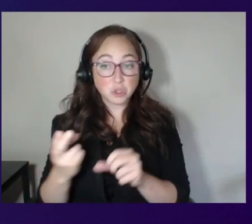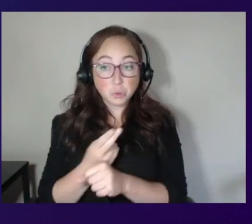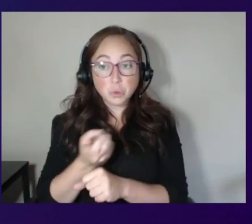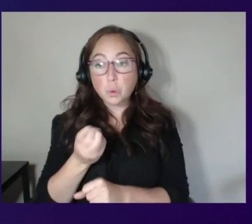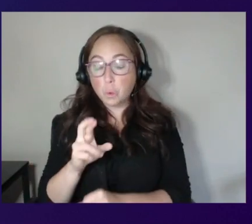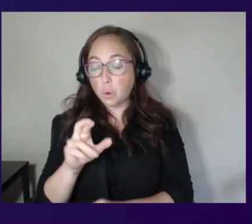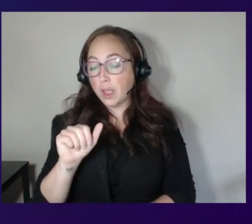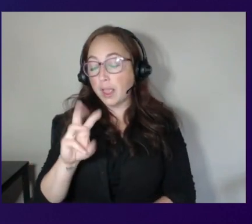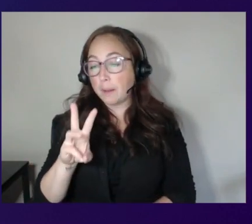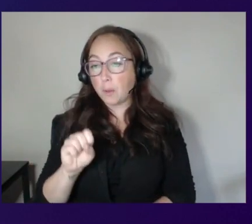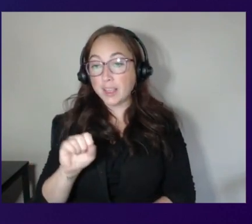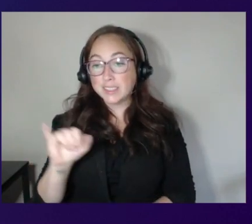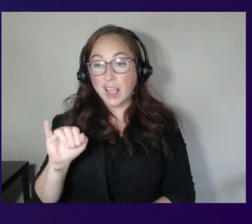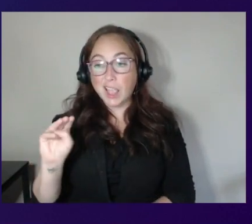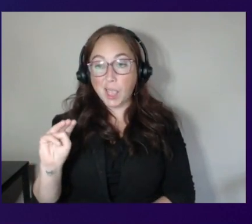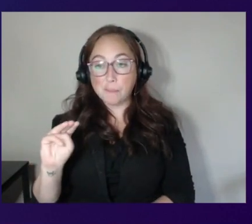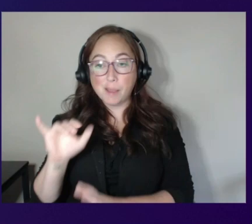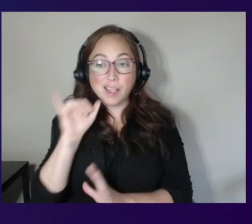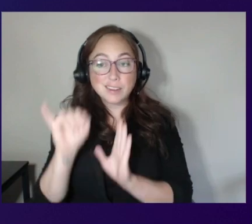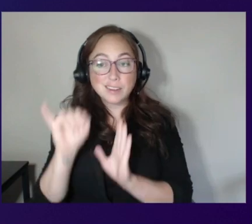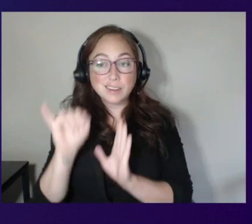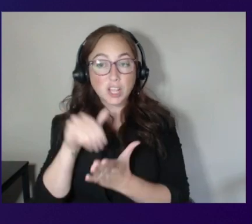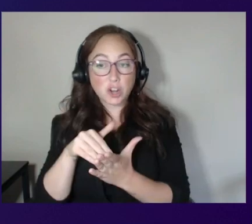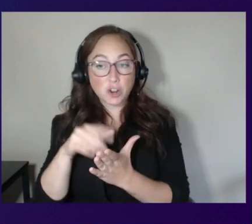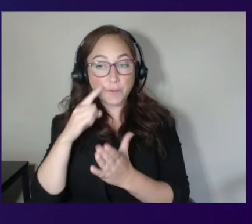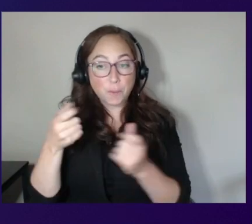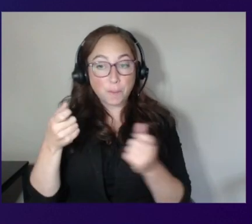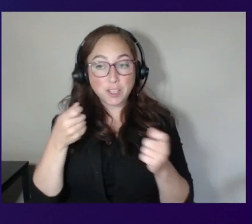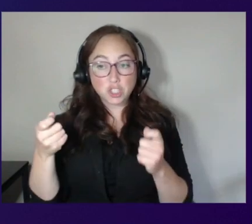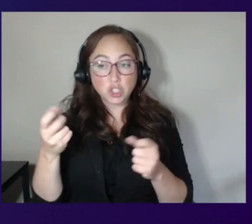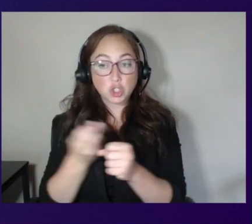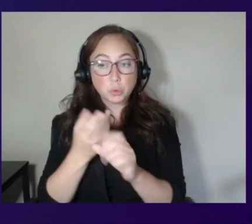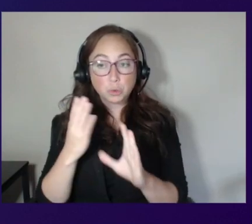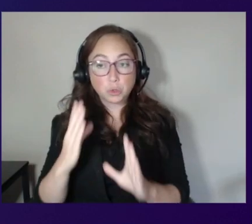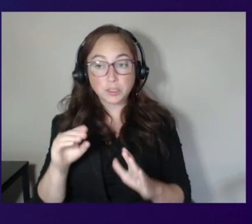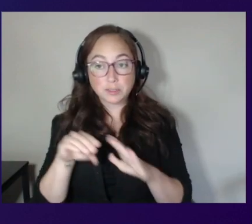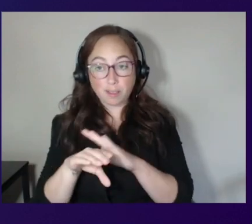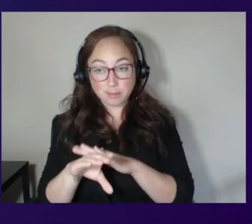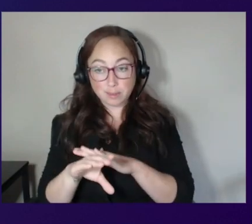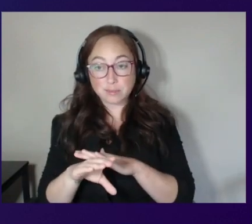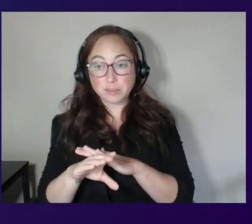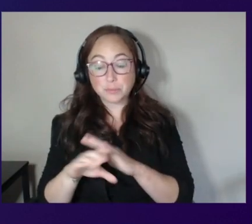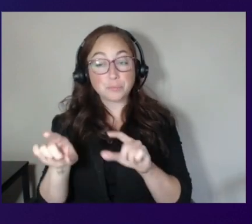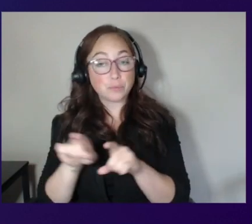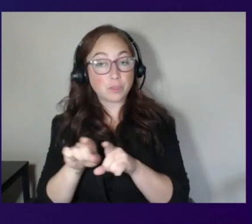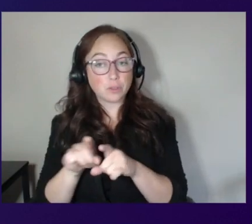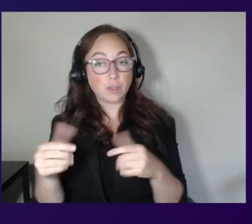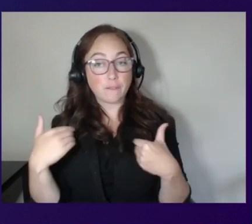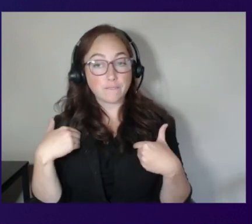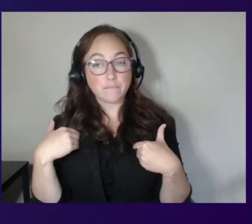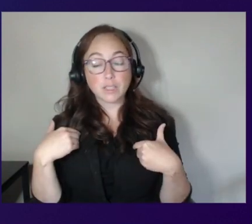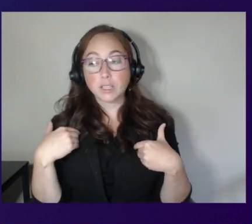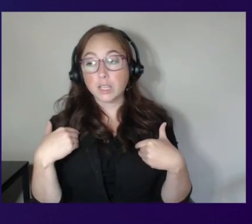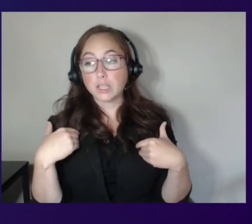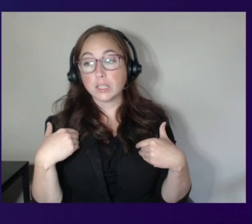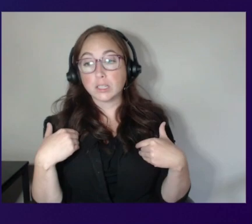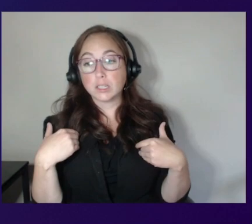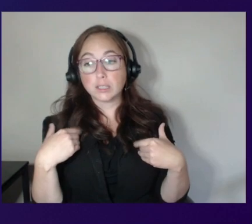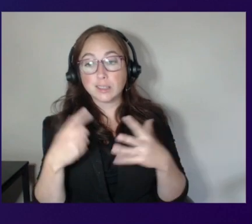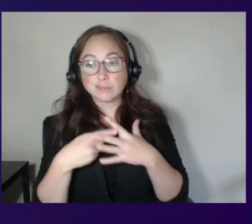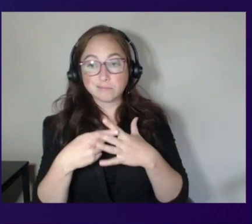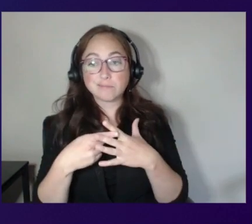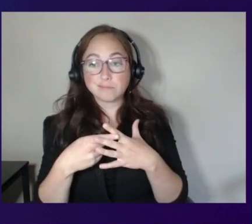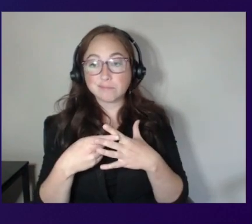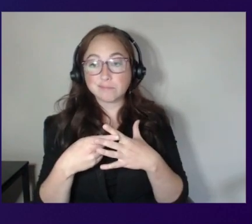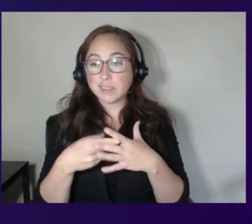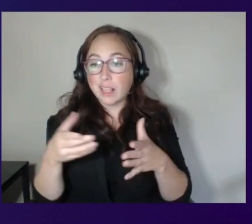Identity Center can be used to manage your users and enable access. We also enable customers to